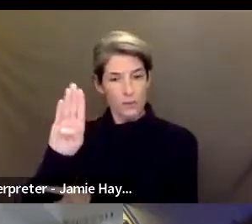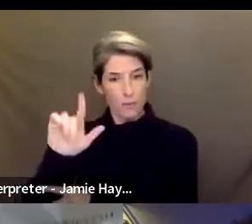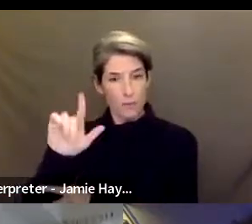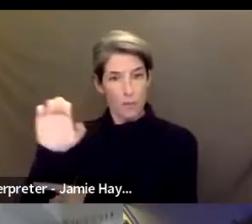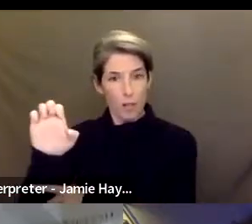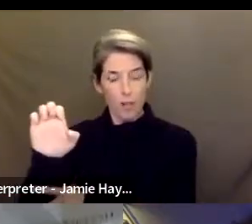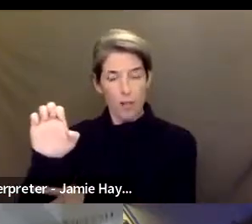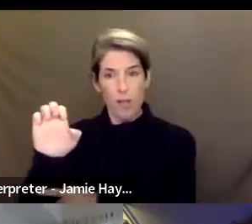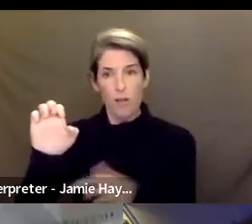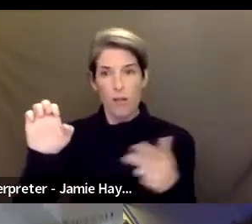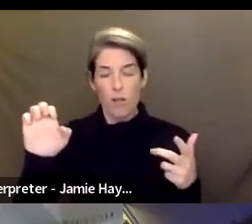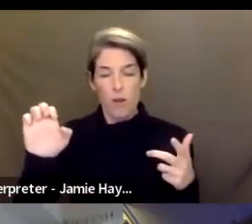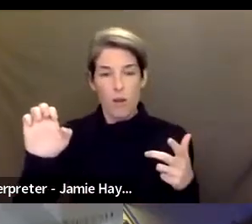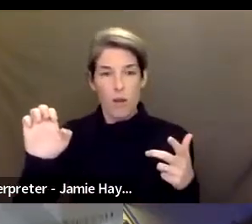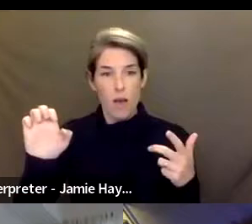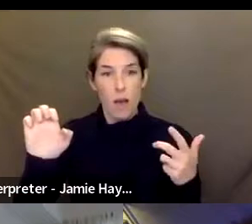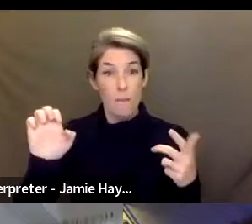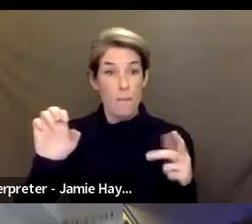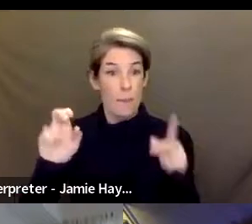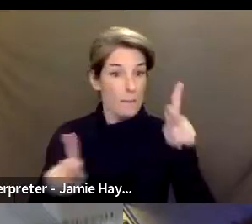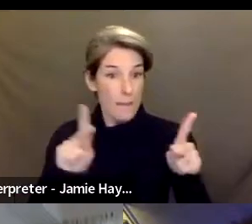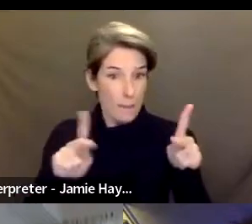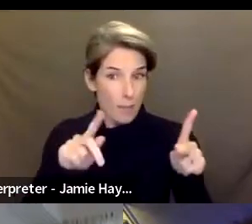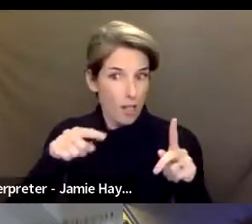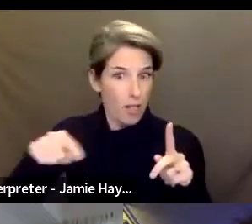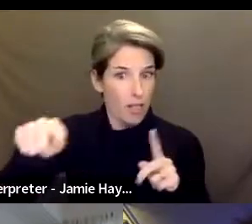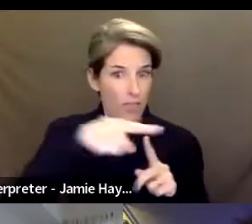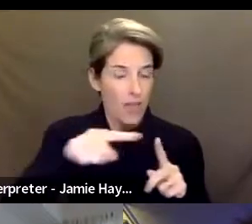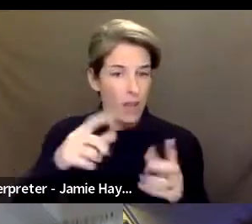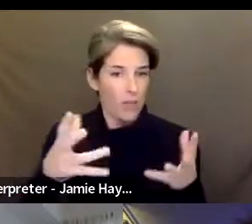not wanting to progress?